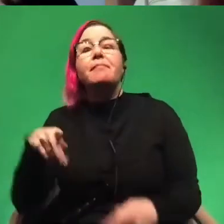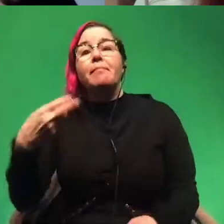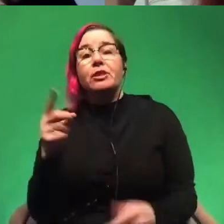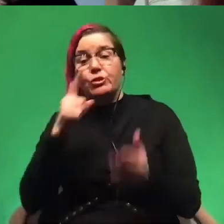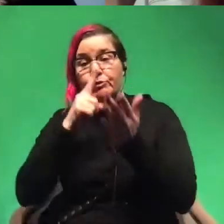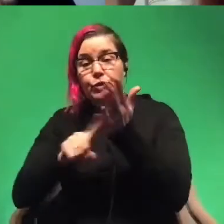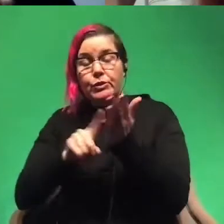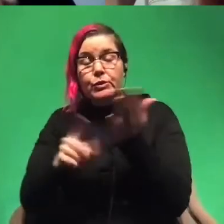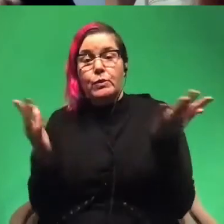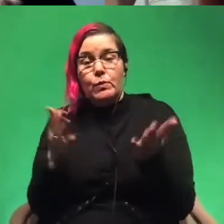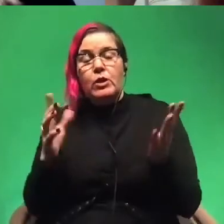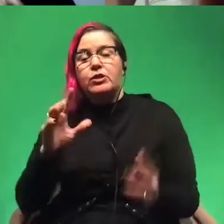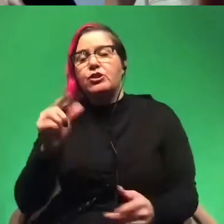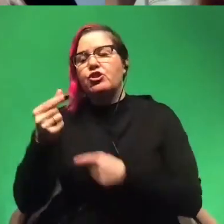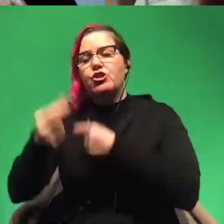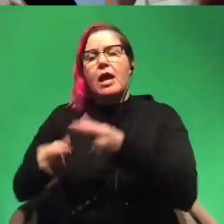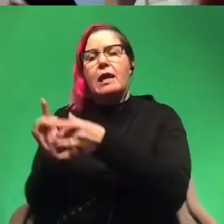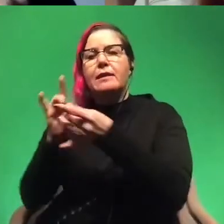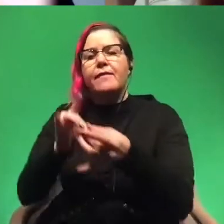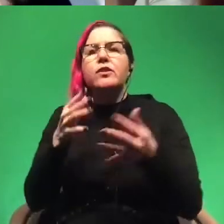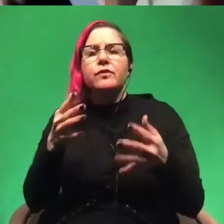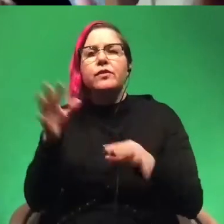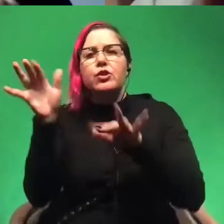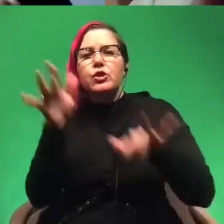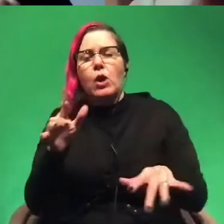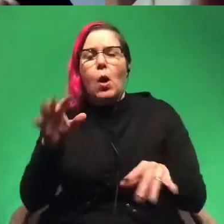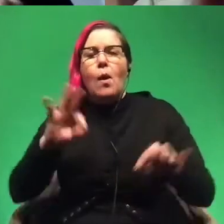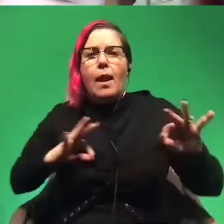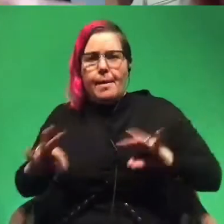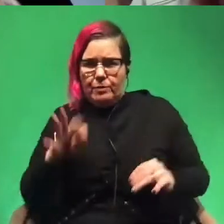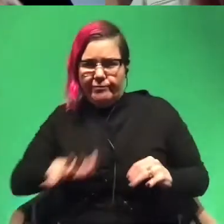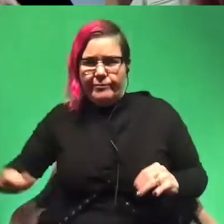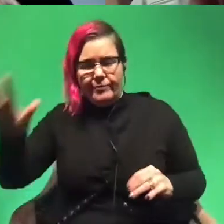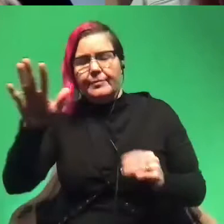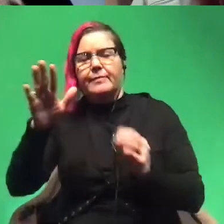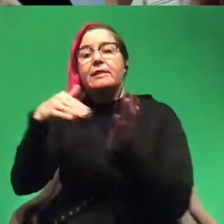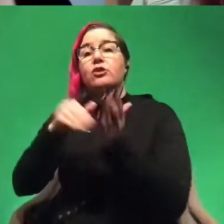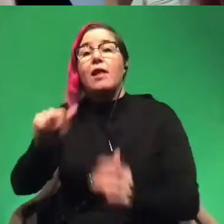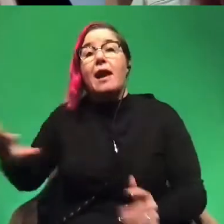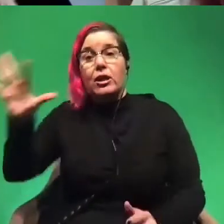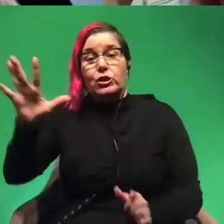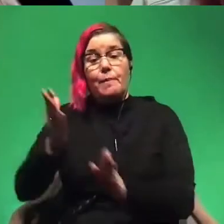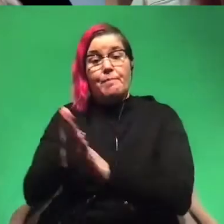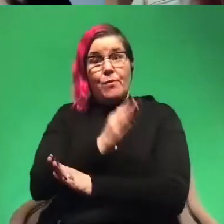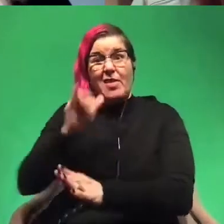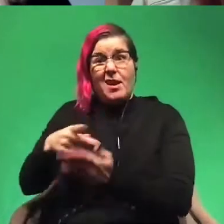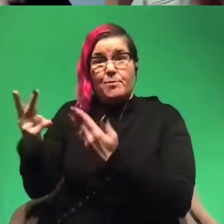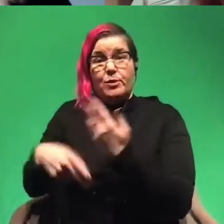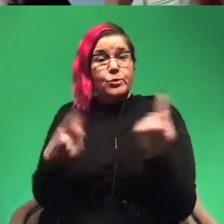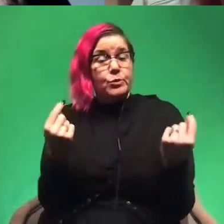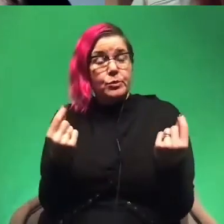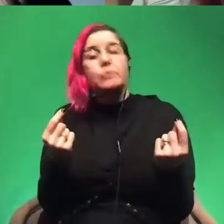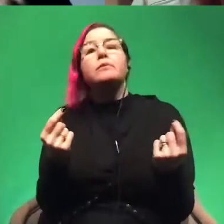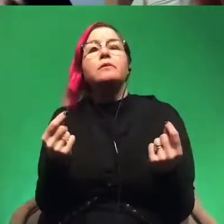research on the genetic connectivity of snow leopards throughout Central Asia. But prior to working on this current project, I spent some